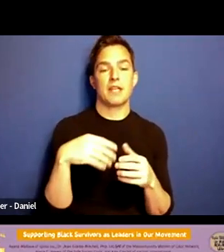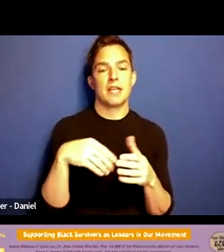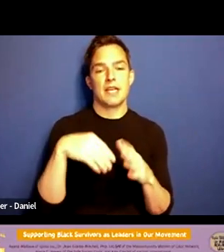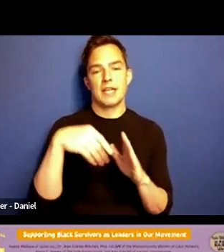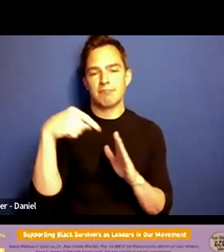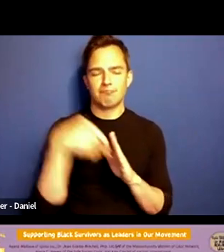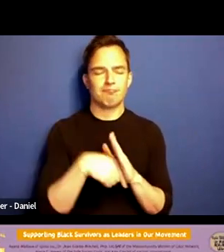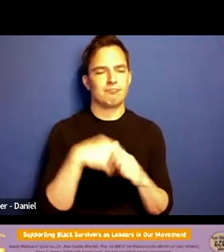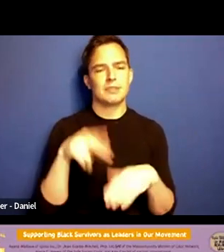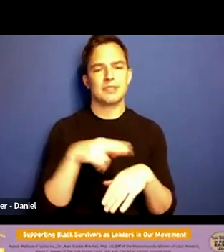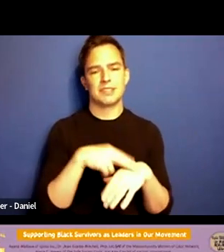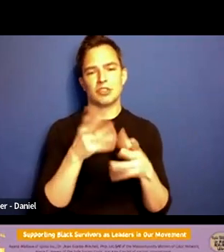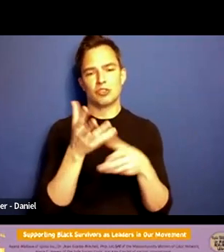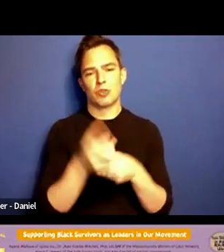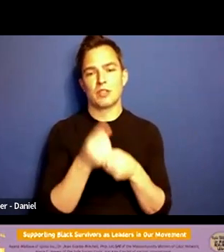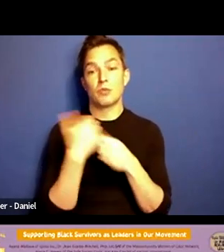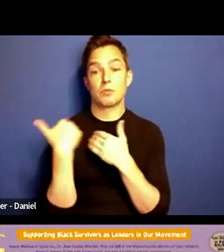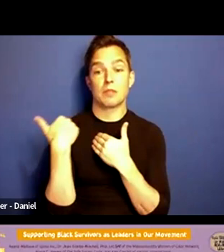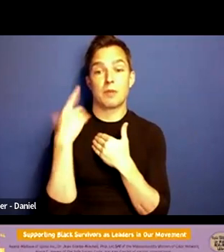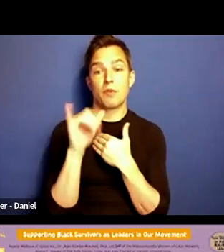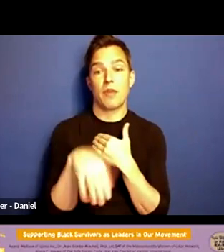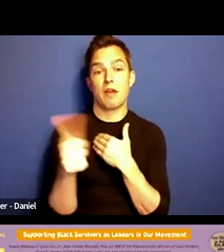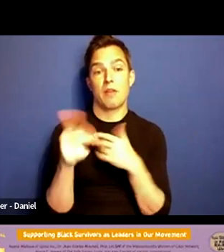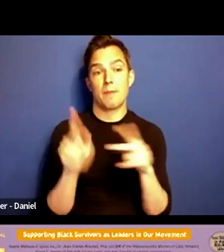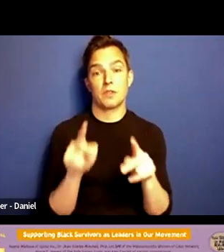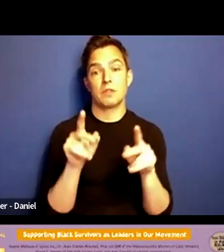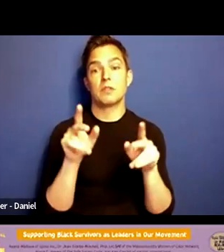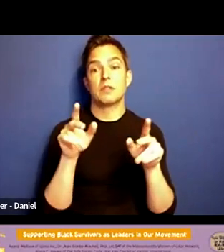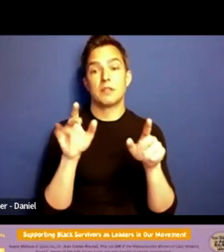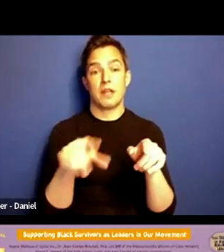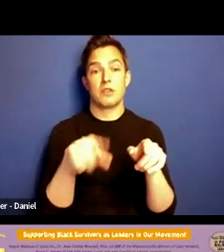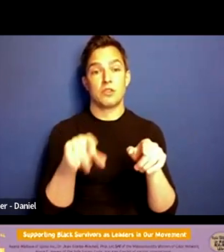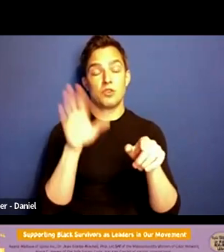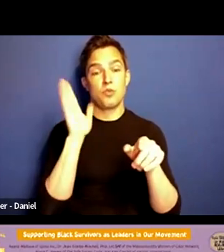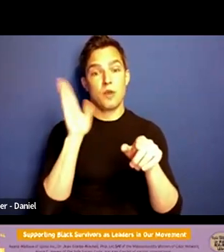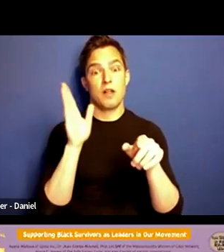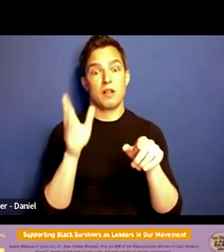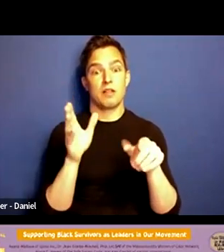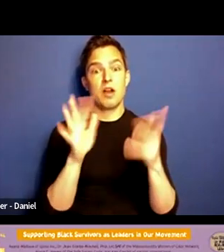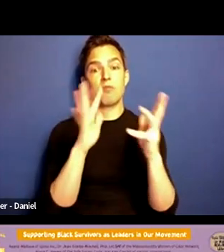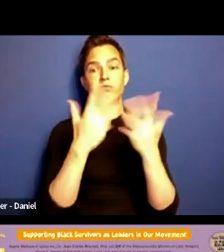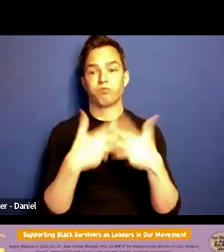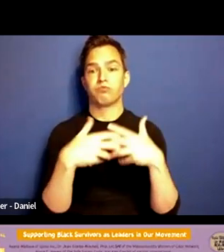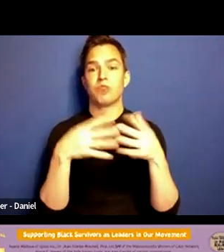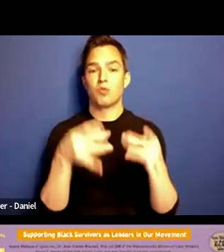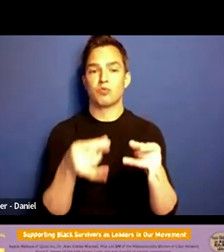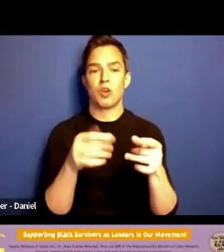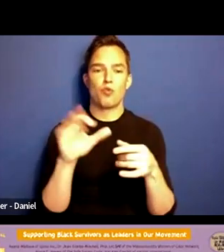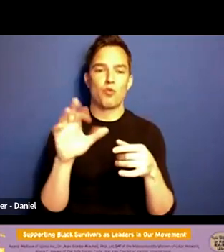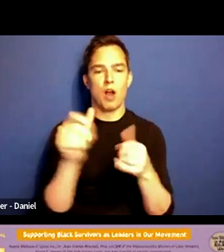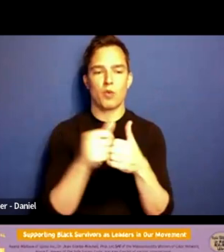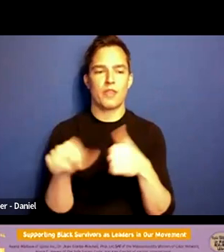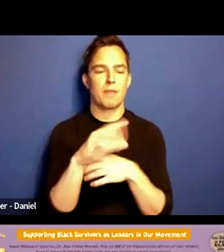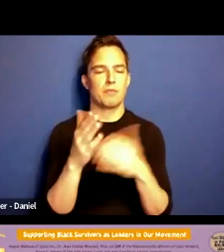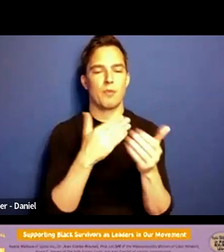and sense of responsibility for that person that you're gonna rock with them regardless. And so Black women need